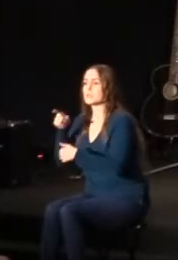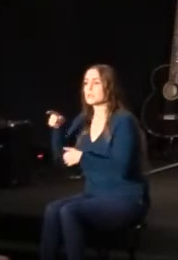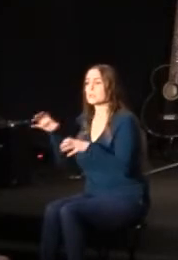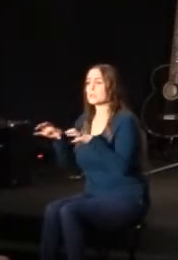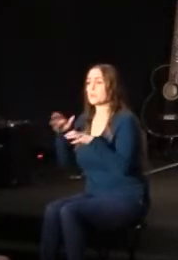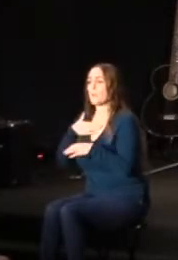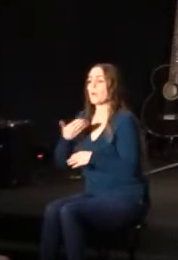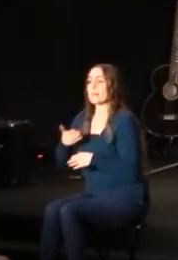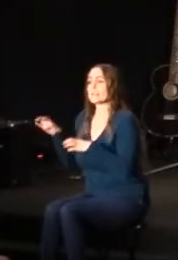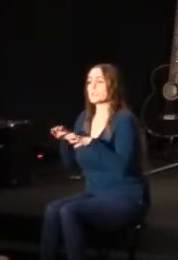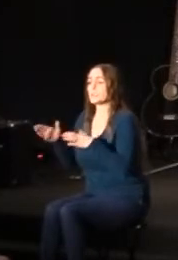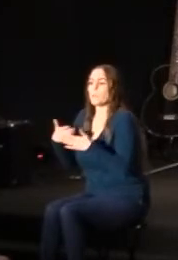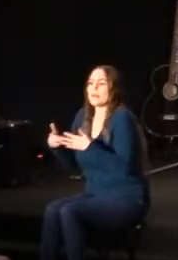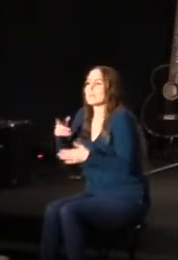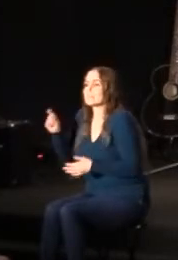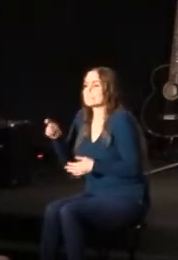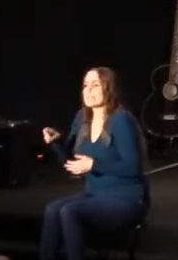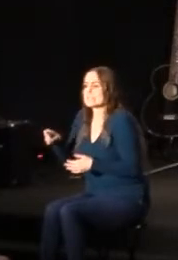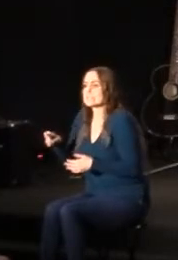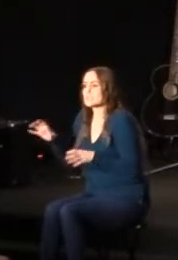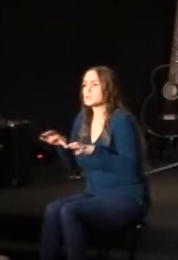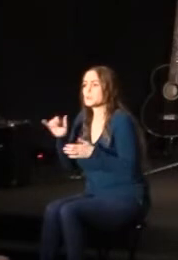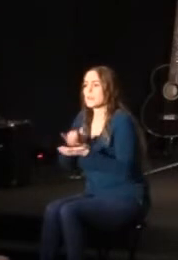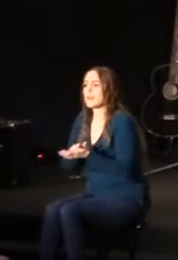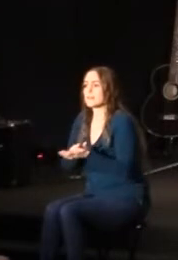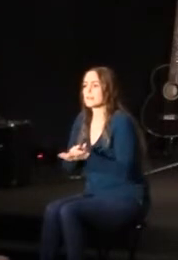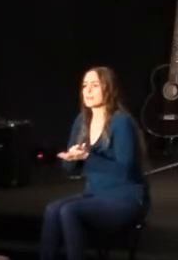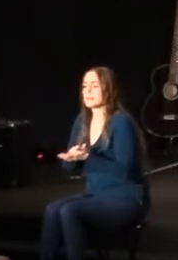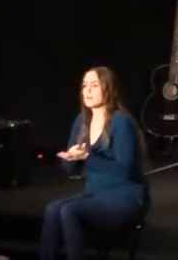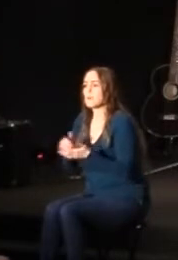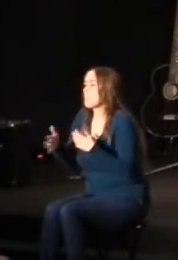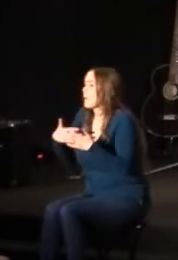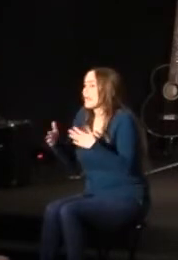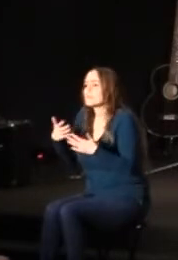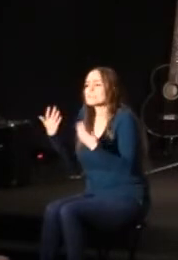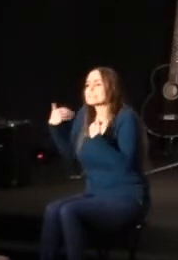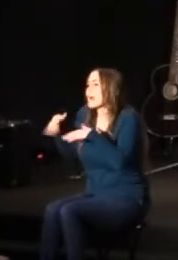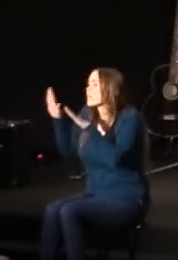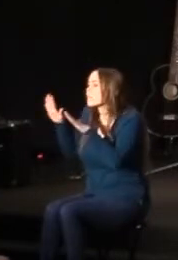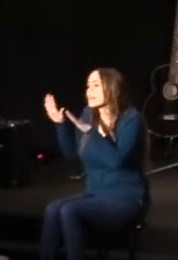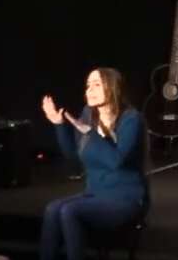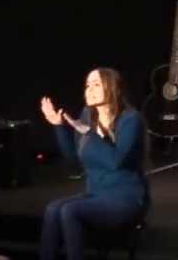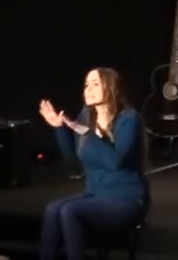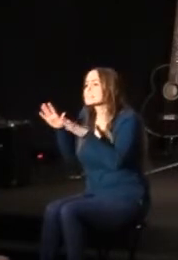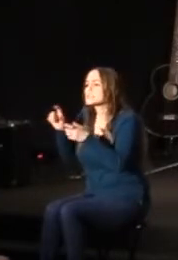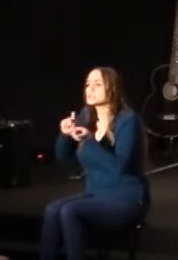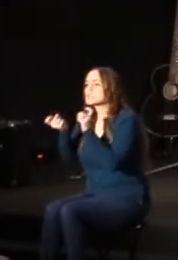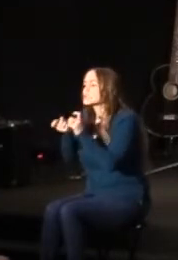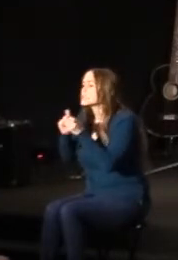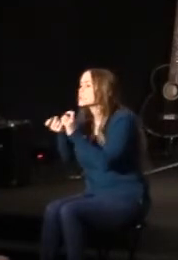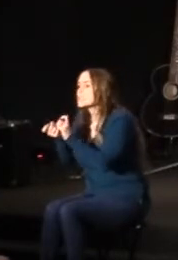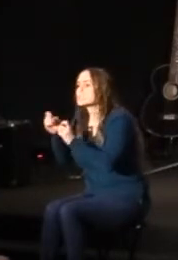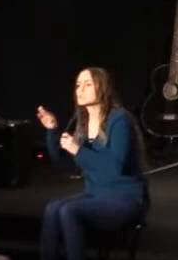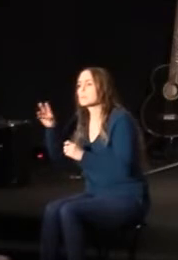that? Are you willing to do that? Whatever it takes, whatever sacrifice you have to make, however you have to rearrange your budget and your schedule, are you